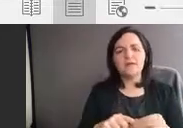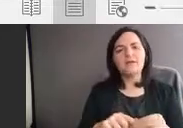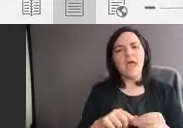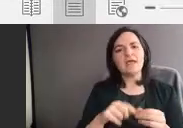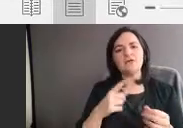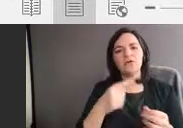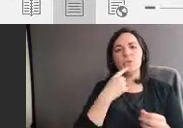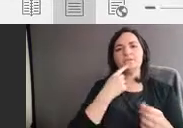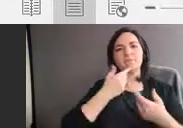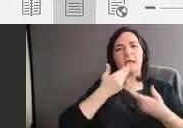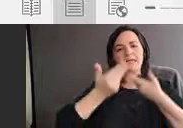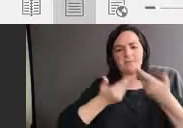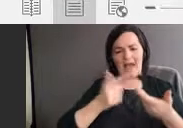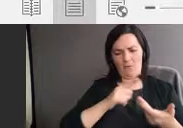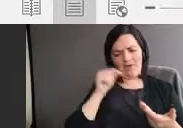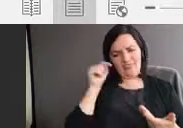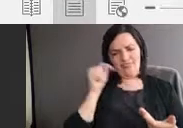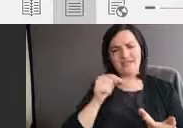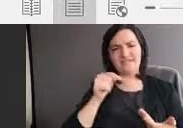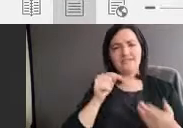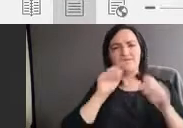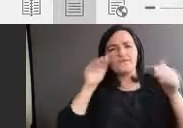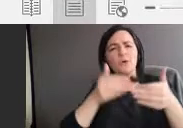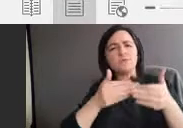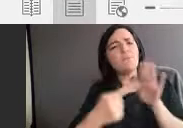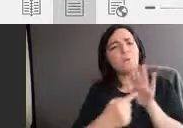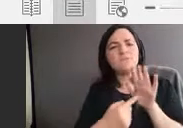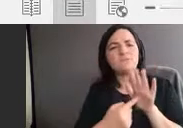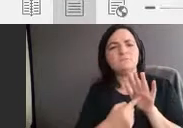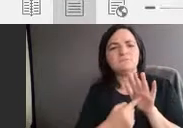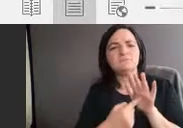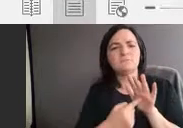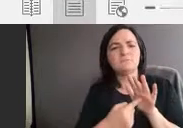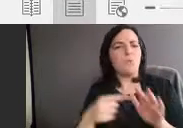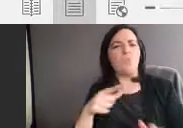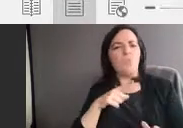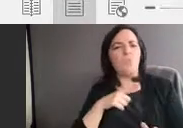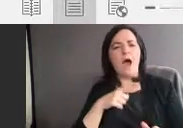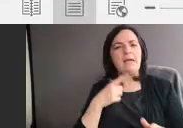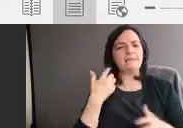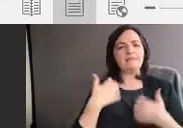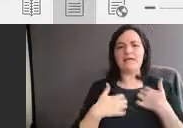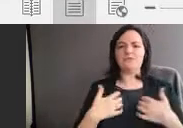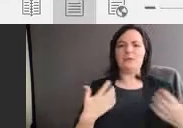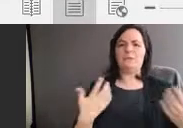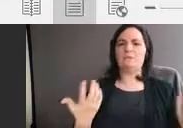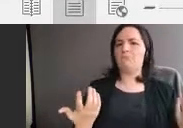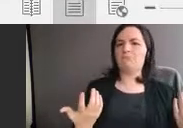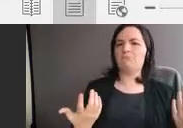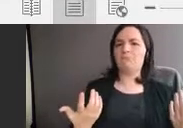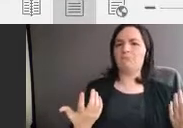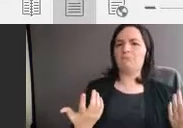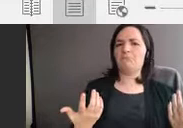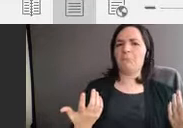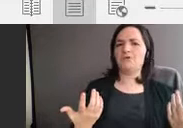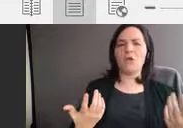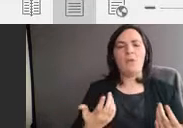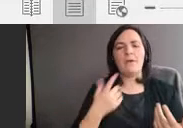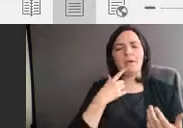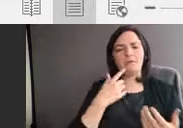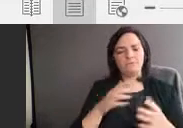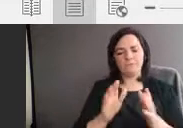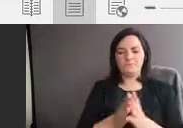you think this particular focus is of interest. So why should anybody read your